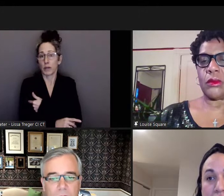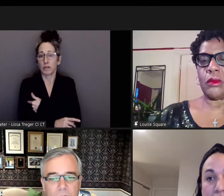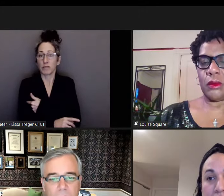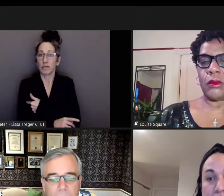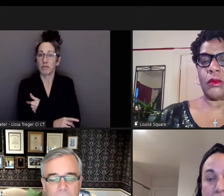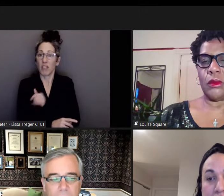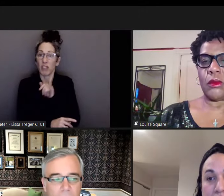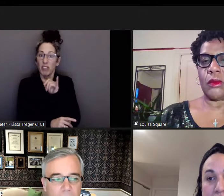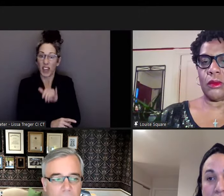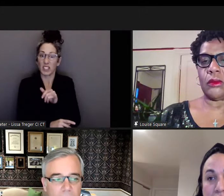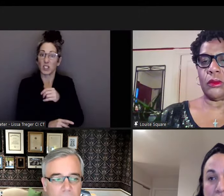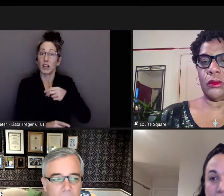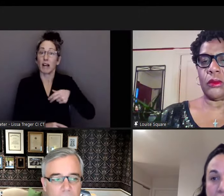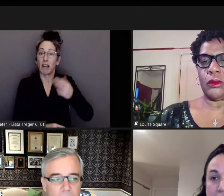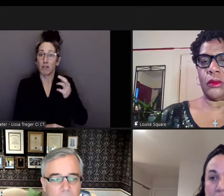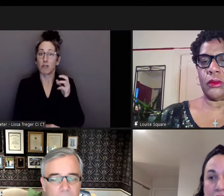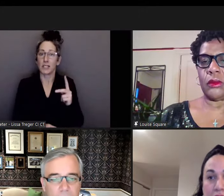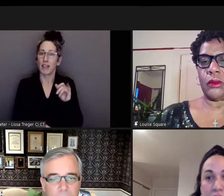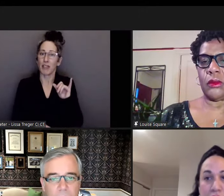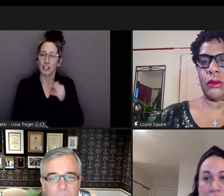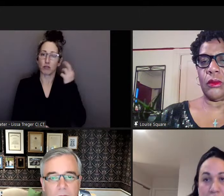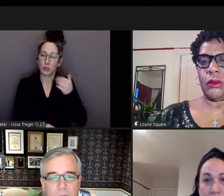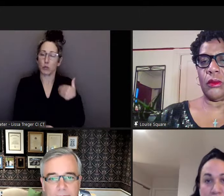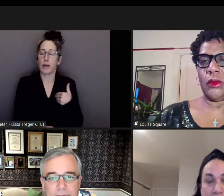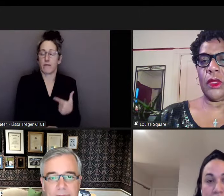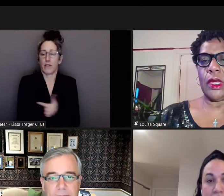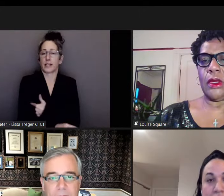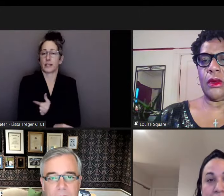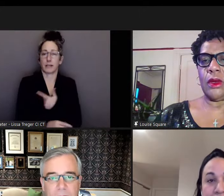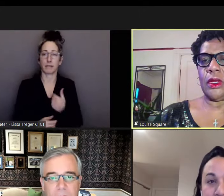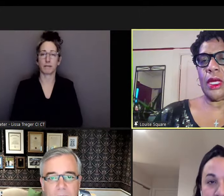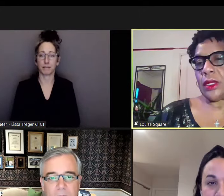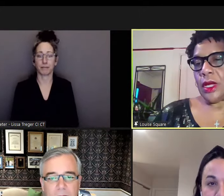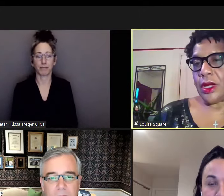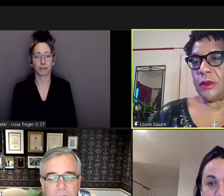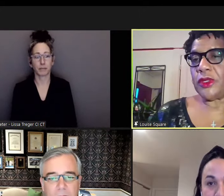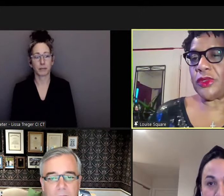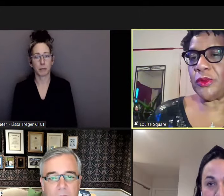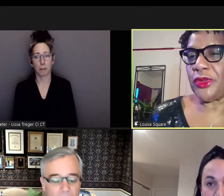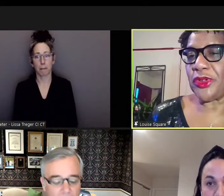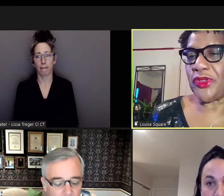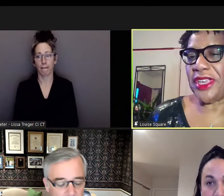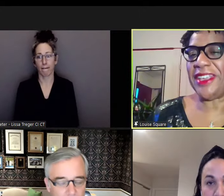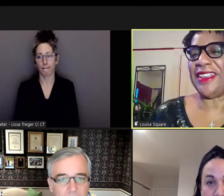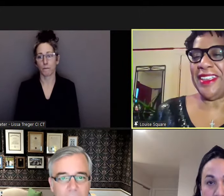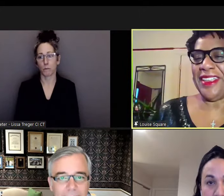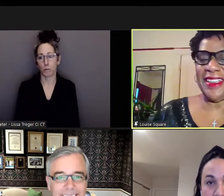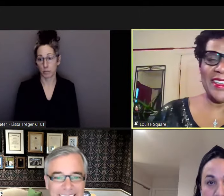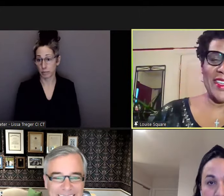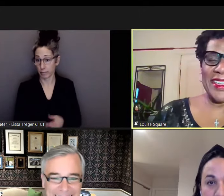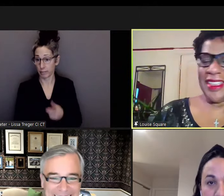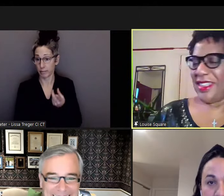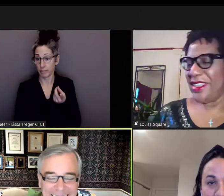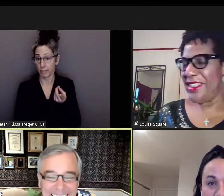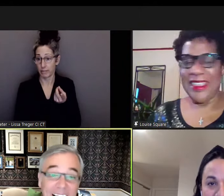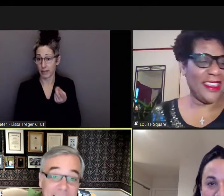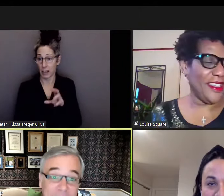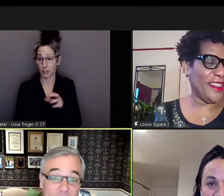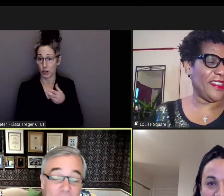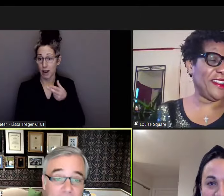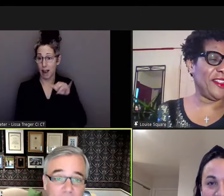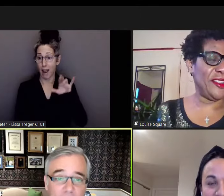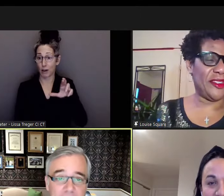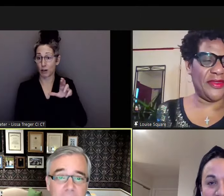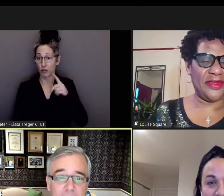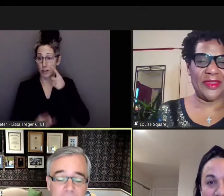the ones that are succumbing to it the fastest. Thank you. And Dr. Heyer, I'm assuming you agree. I